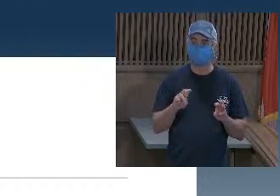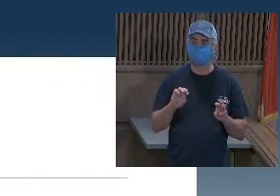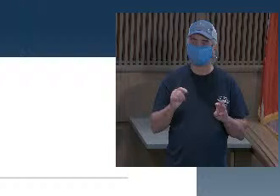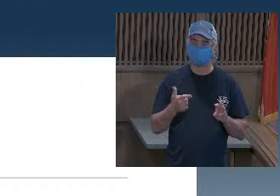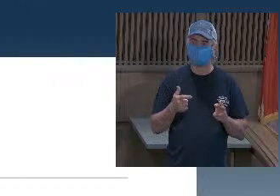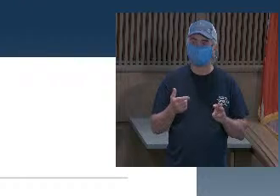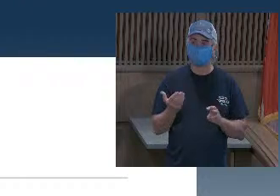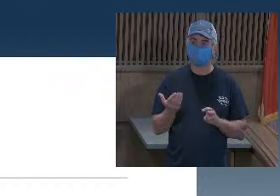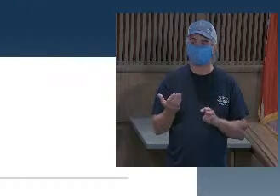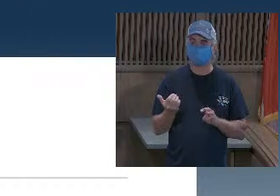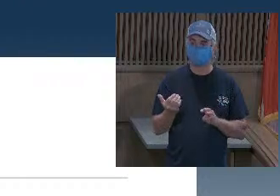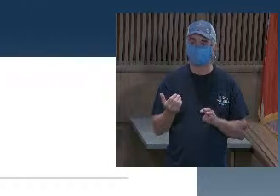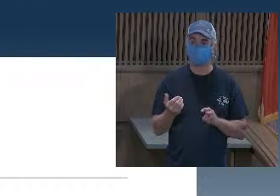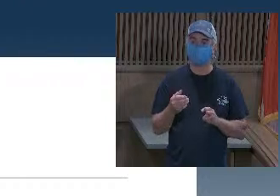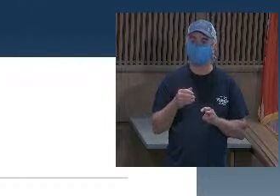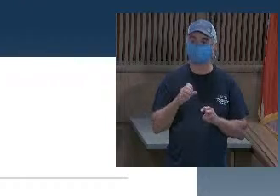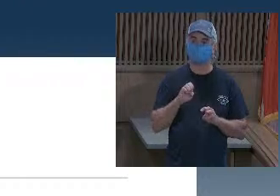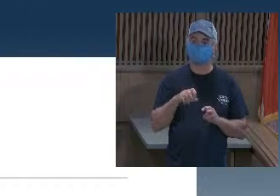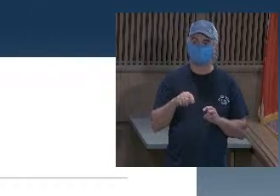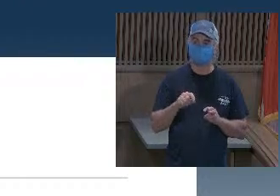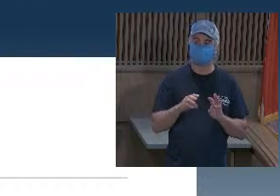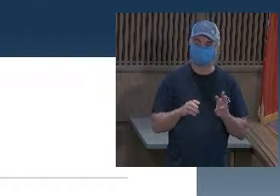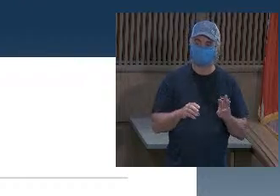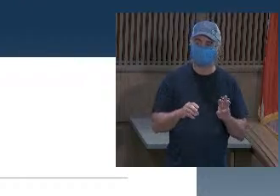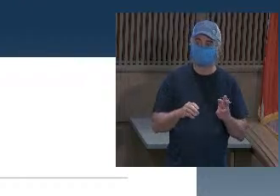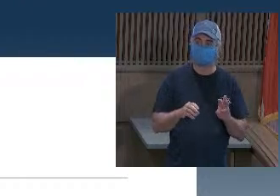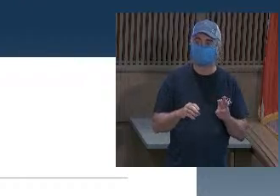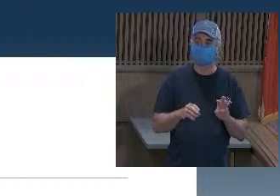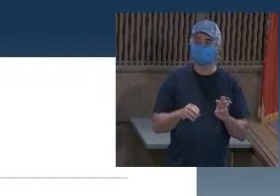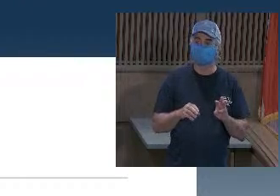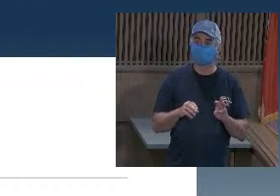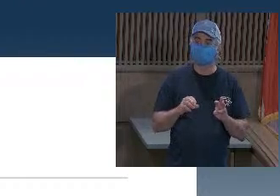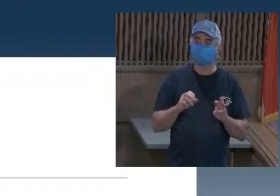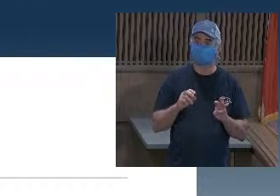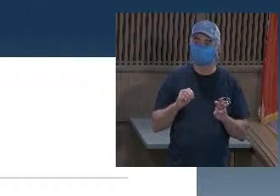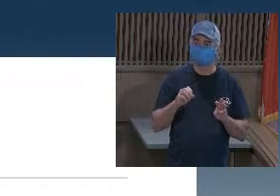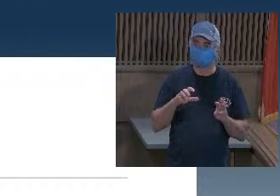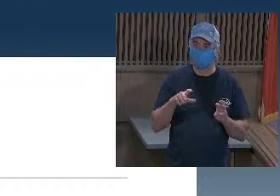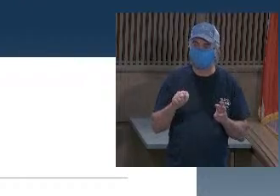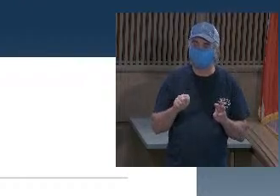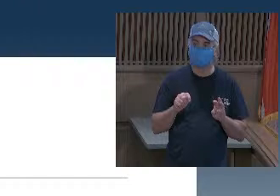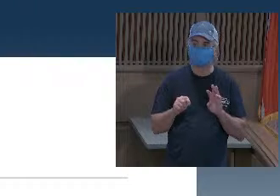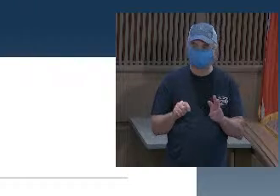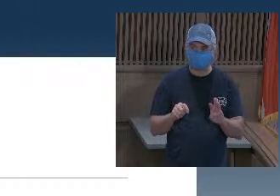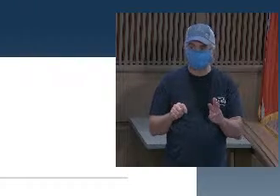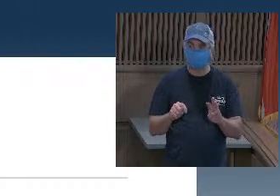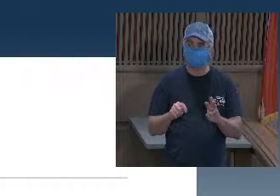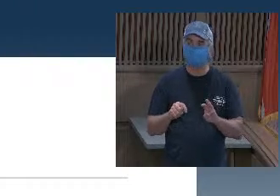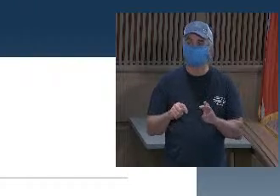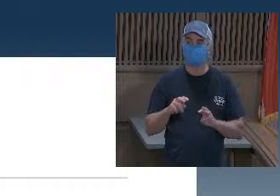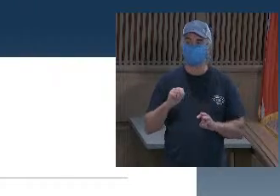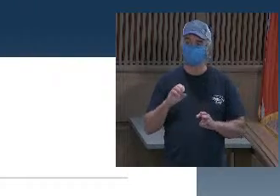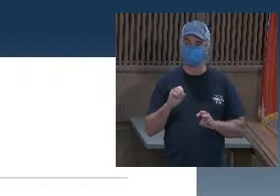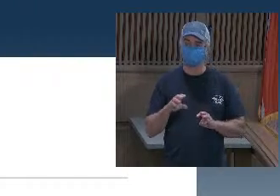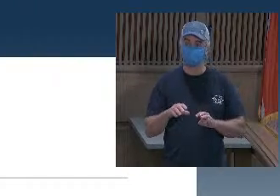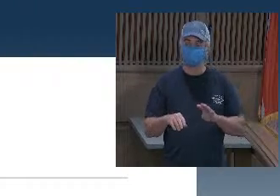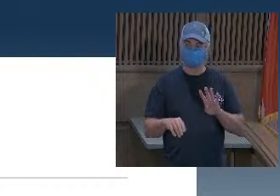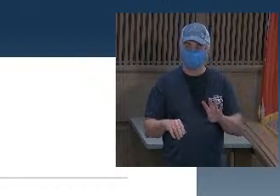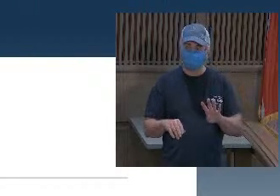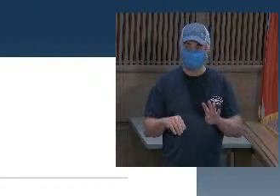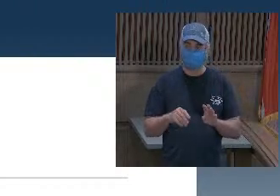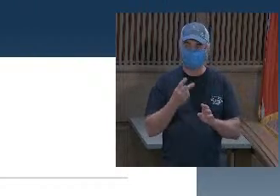15, September we had 6. You see the numbers are declining. October we had 6, in November we had